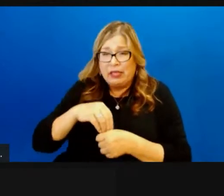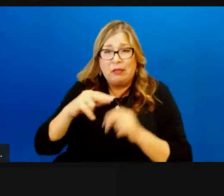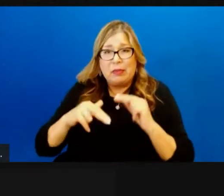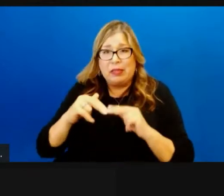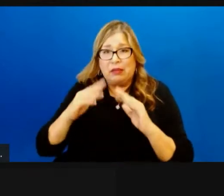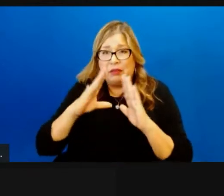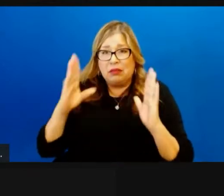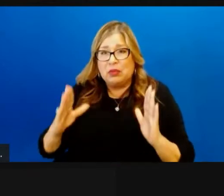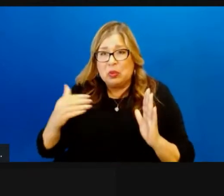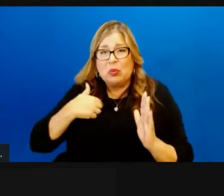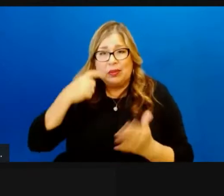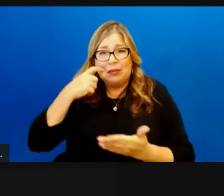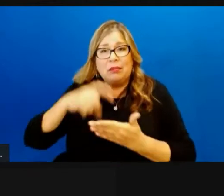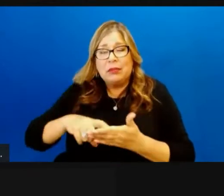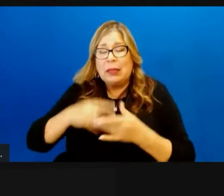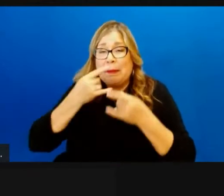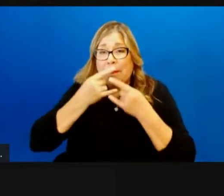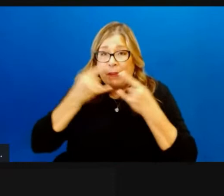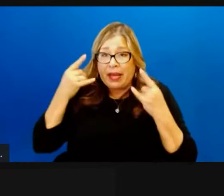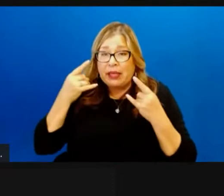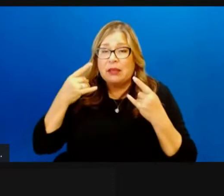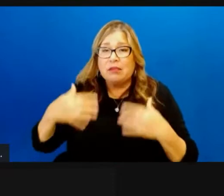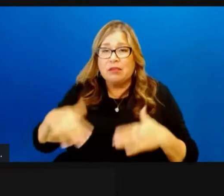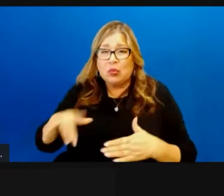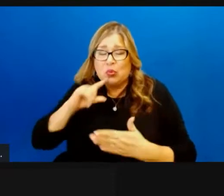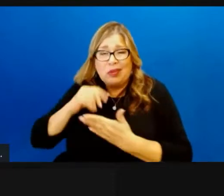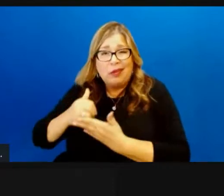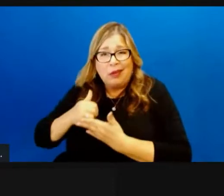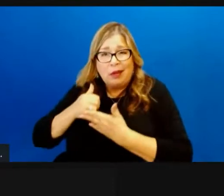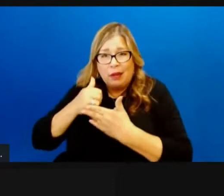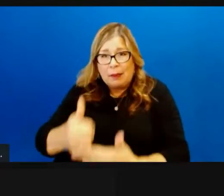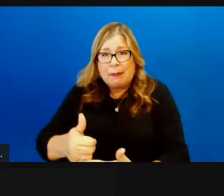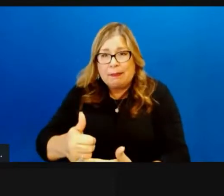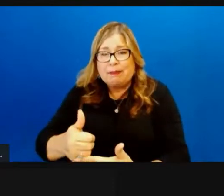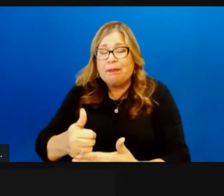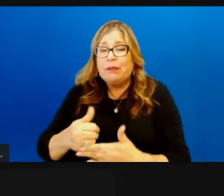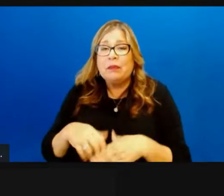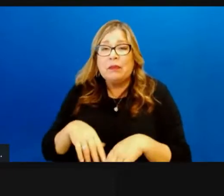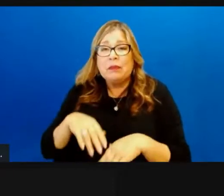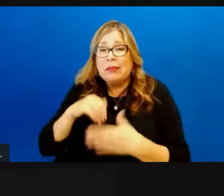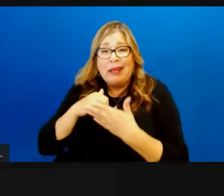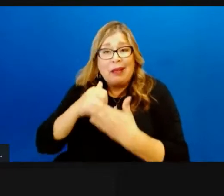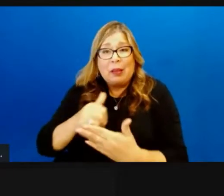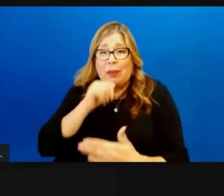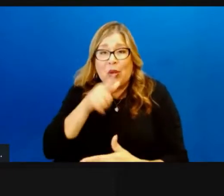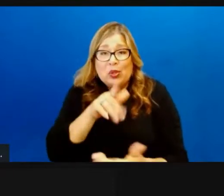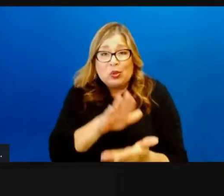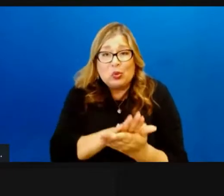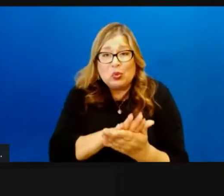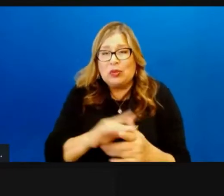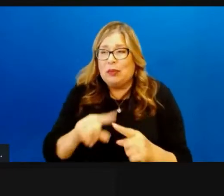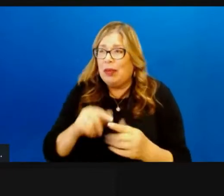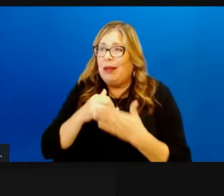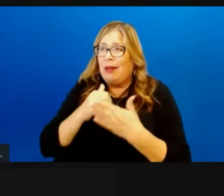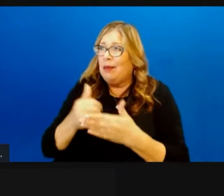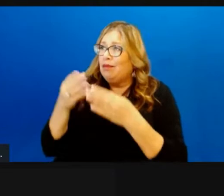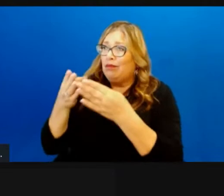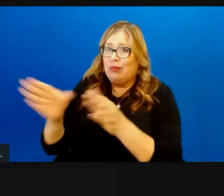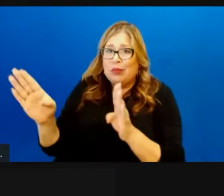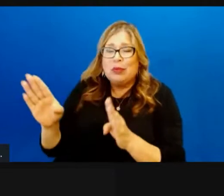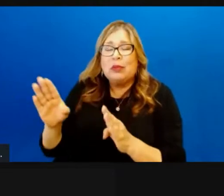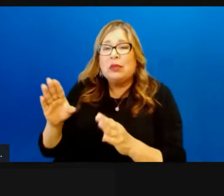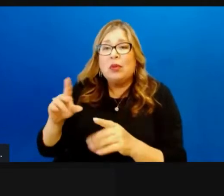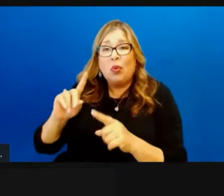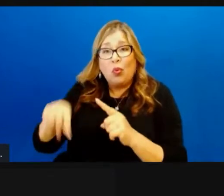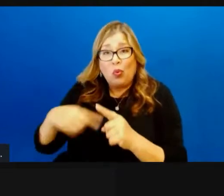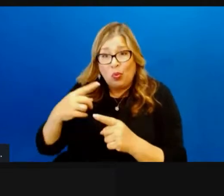support not just schools, but other entities to keep functioning when transmission is high. So with